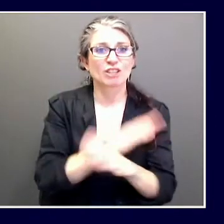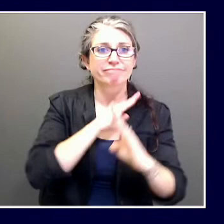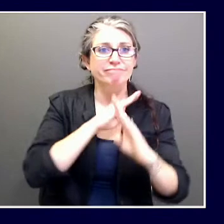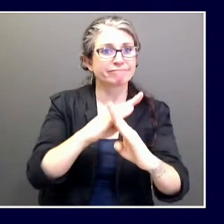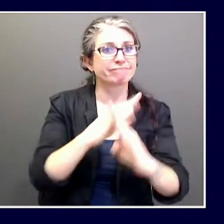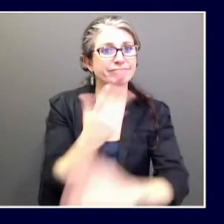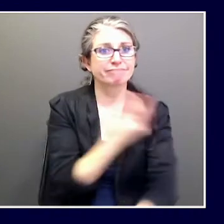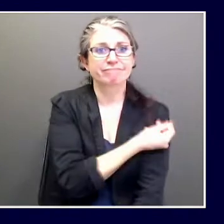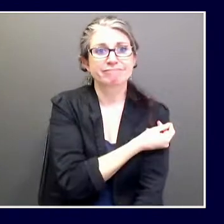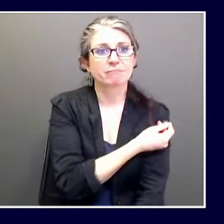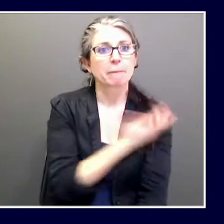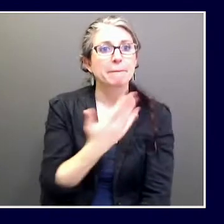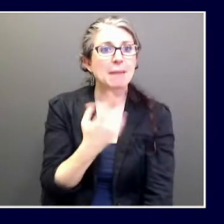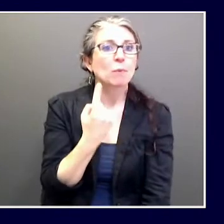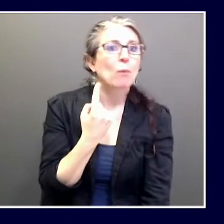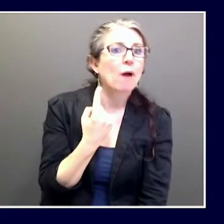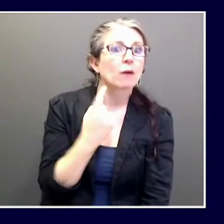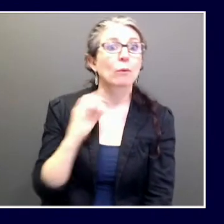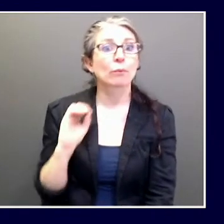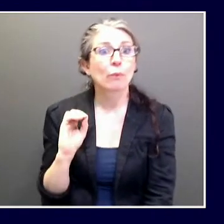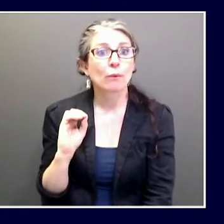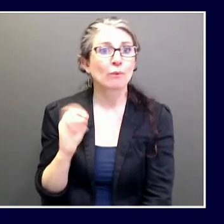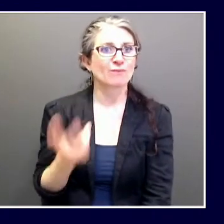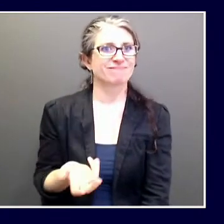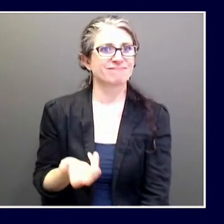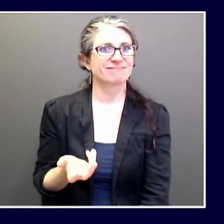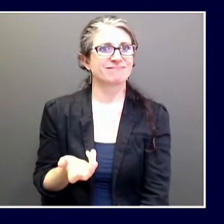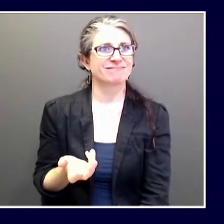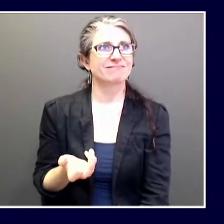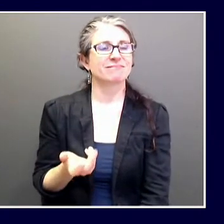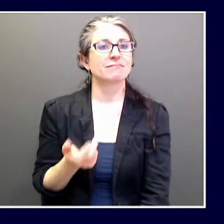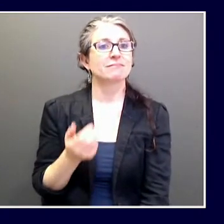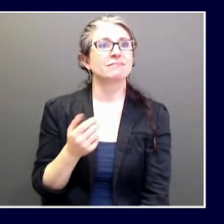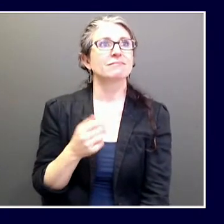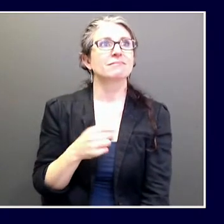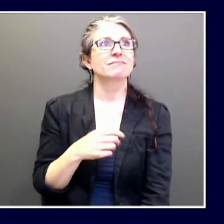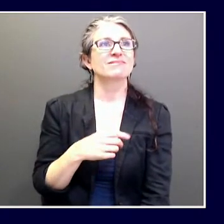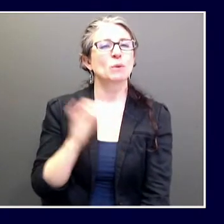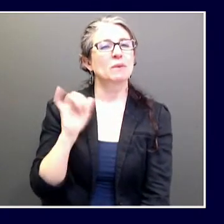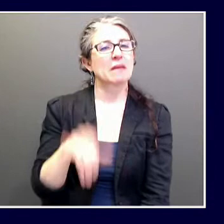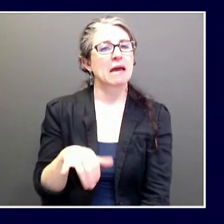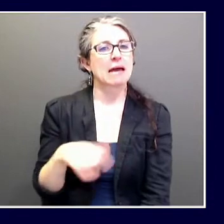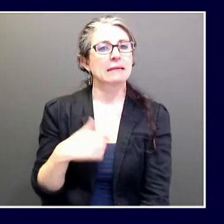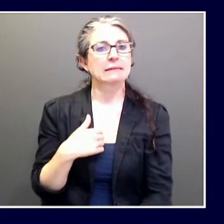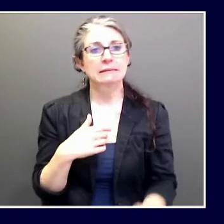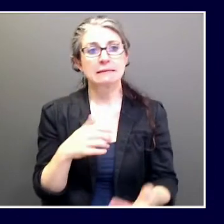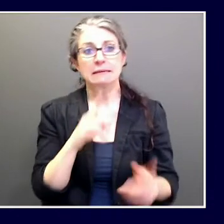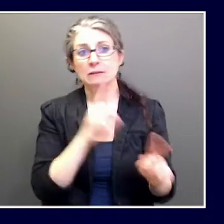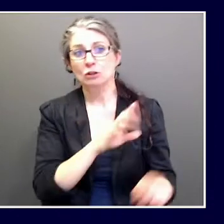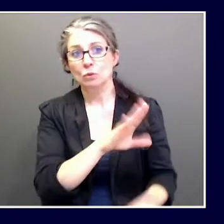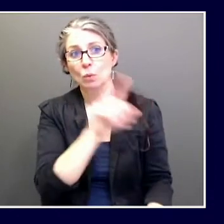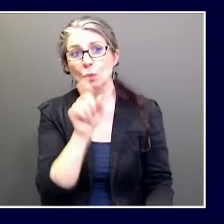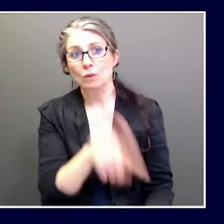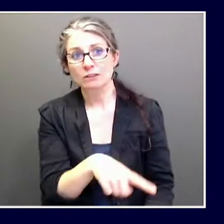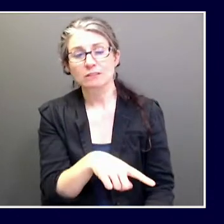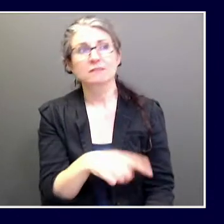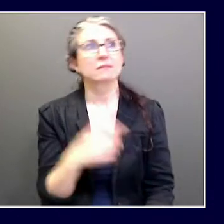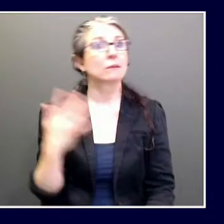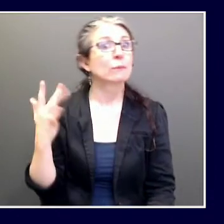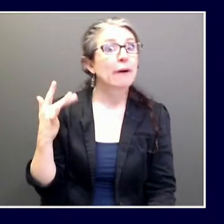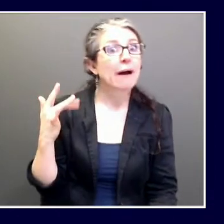around 60%. But to answer your question, Patrick, about what's driving the increase